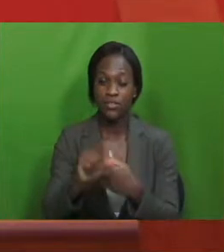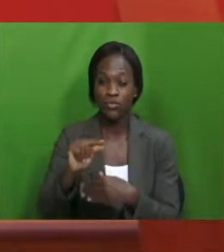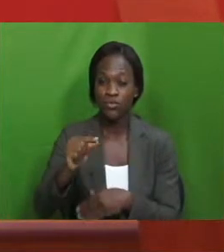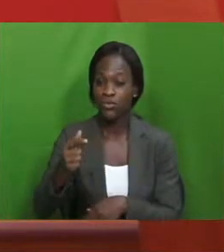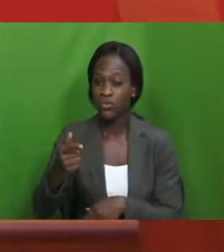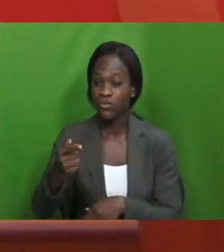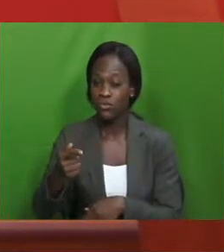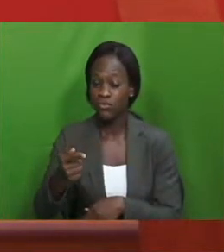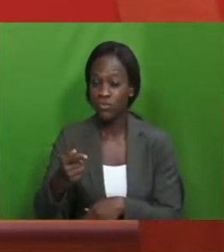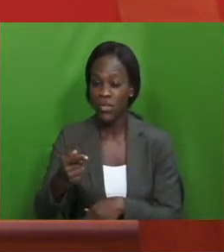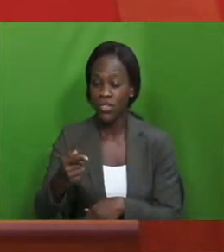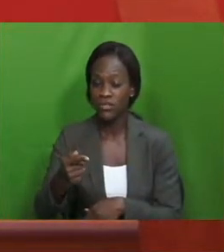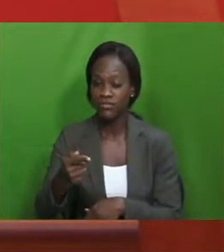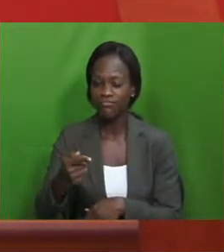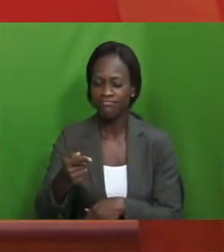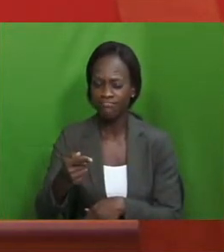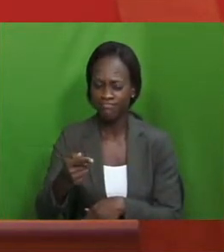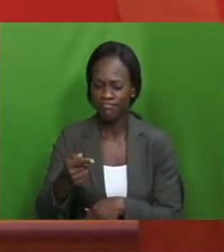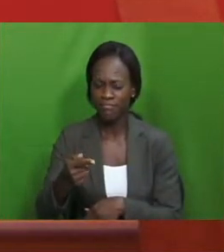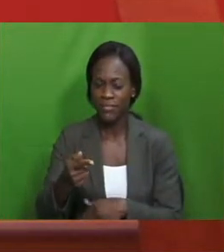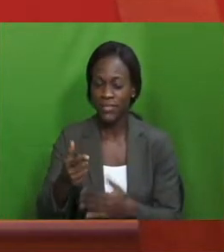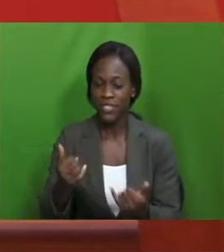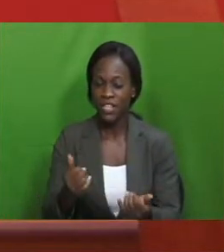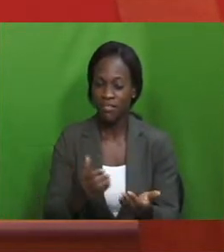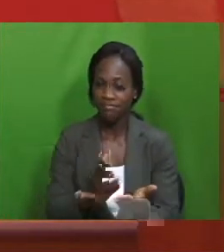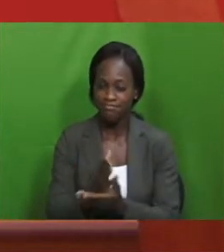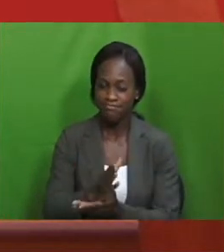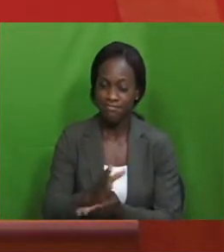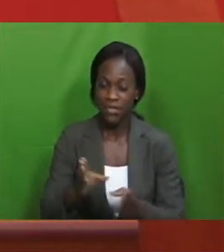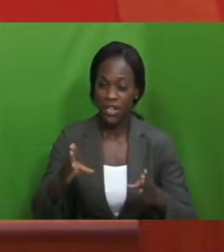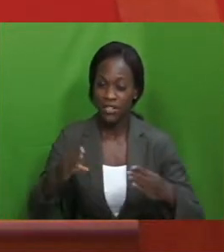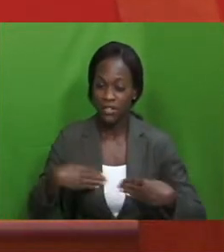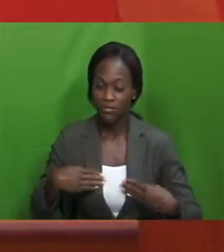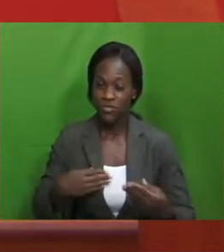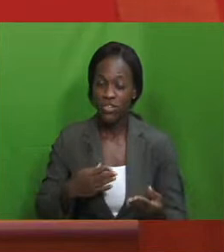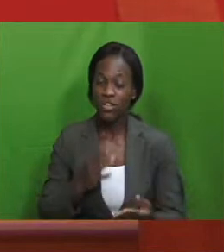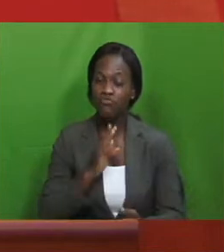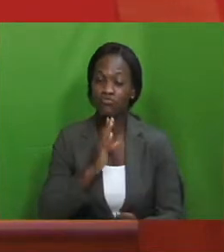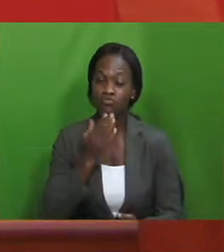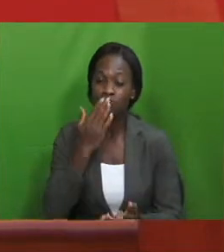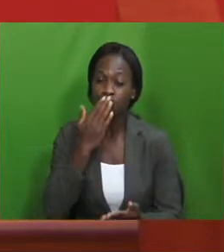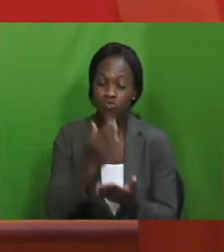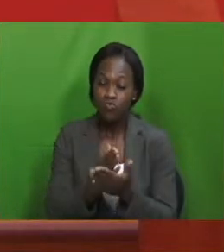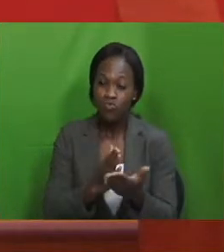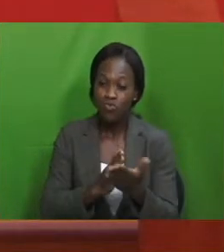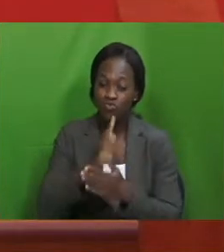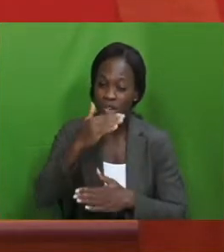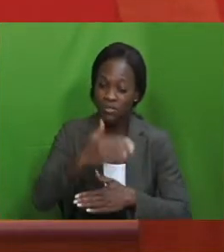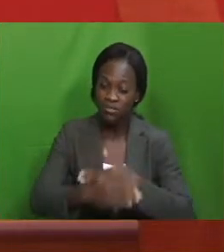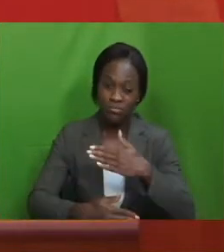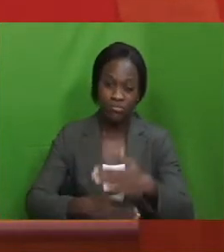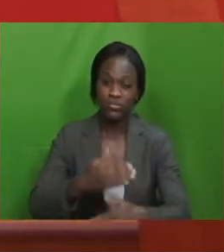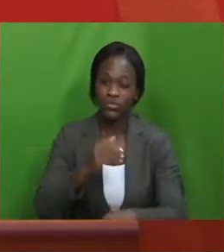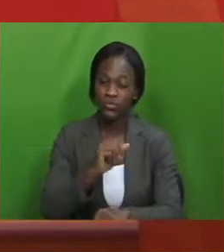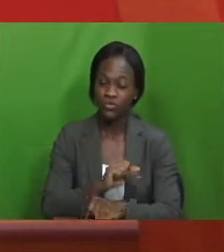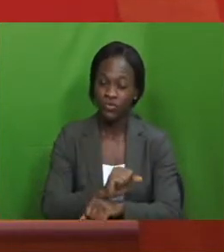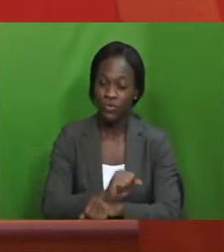2021, as corrected, are adopted as the true records of proceedings.